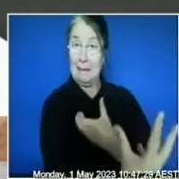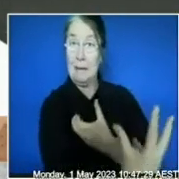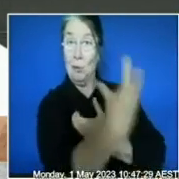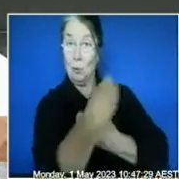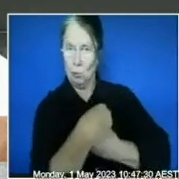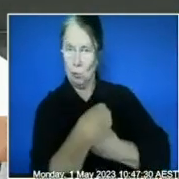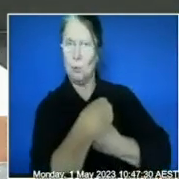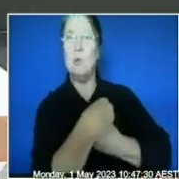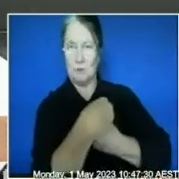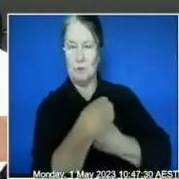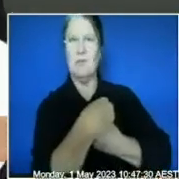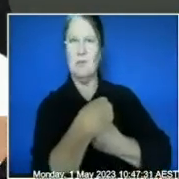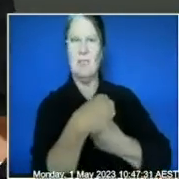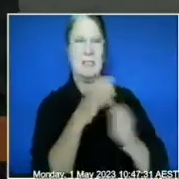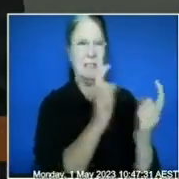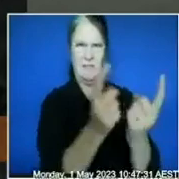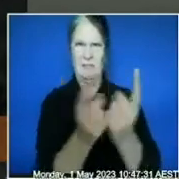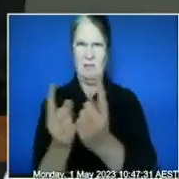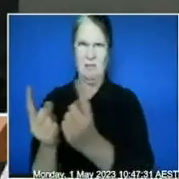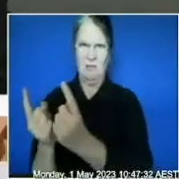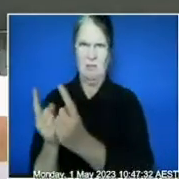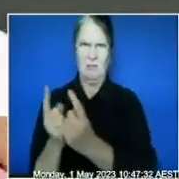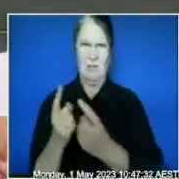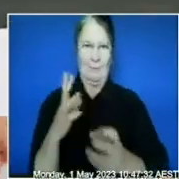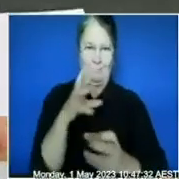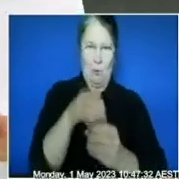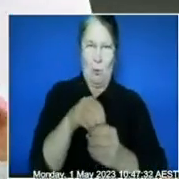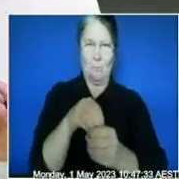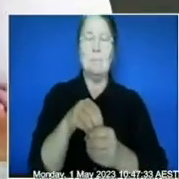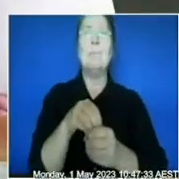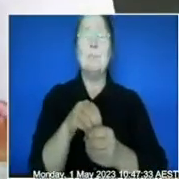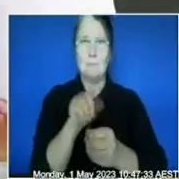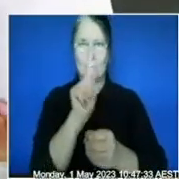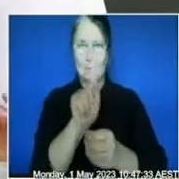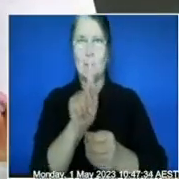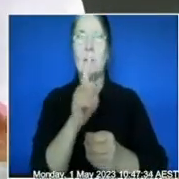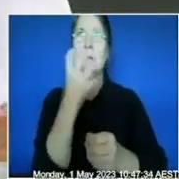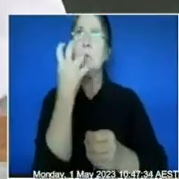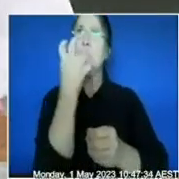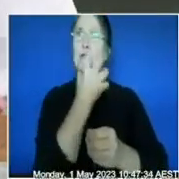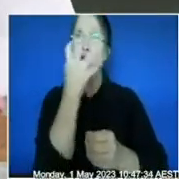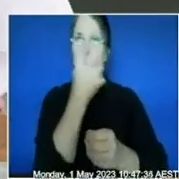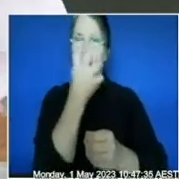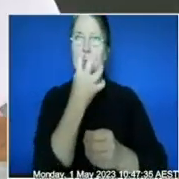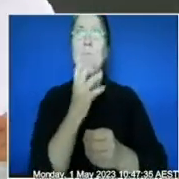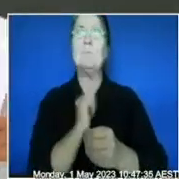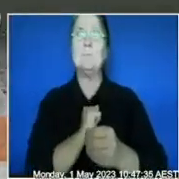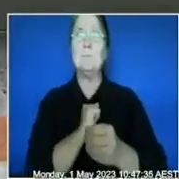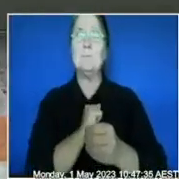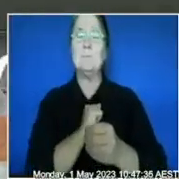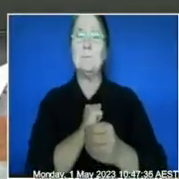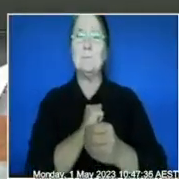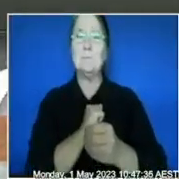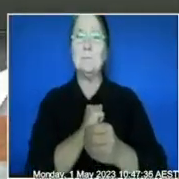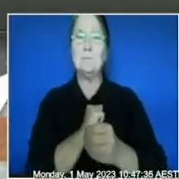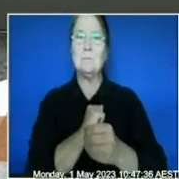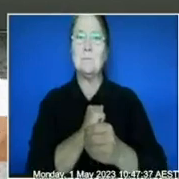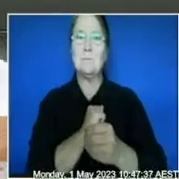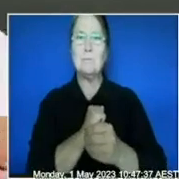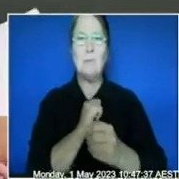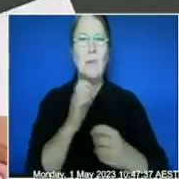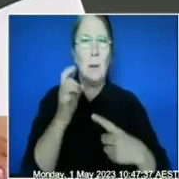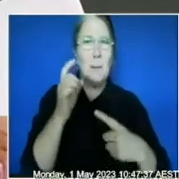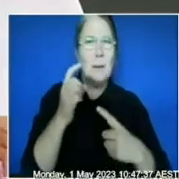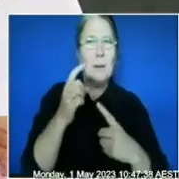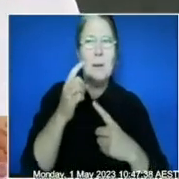the importance of positive, proactive engagement across all relevant stakeholders is the quote, and those stakeholders include Victoria